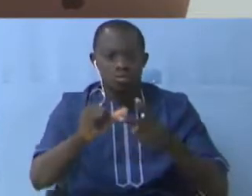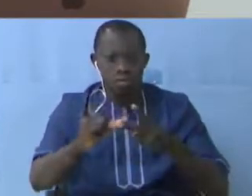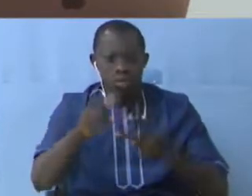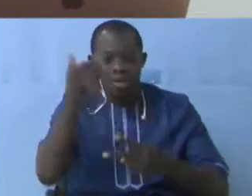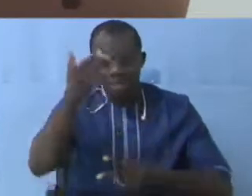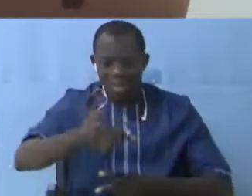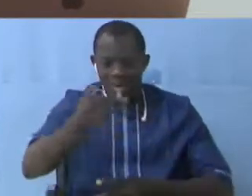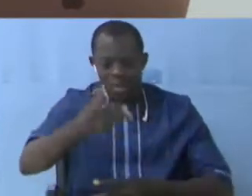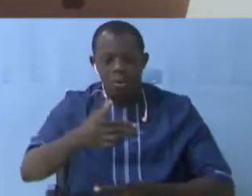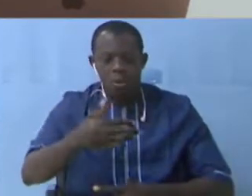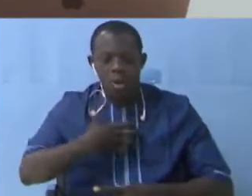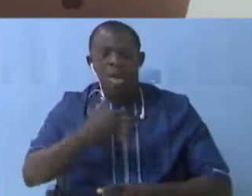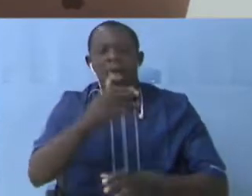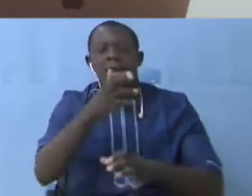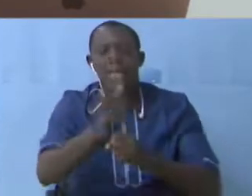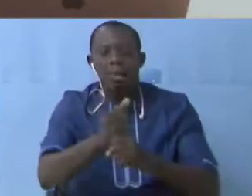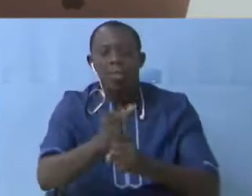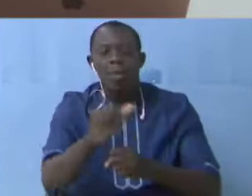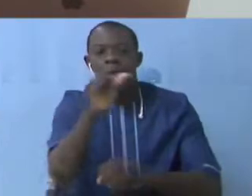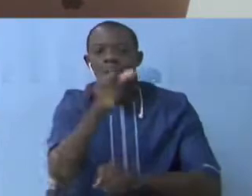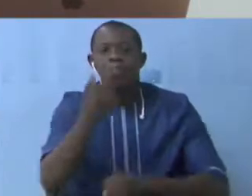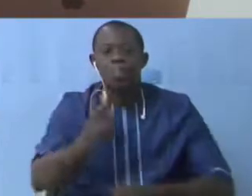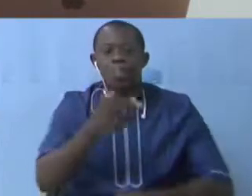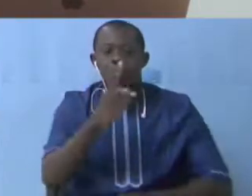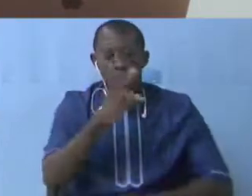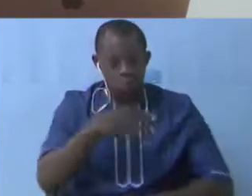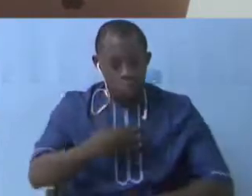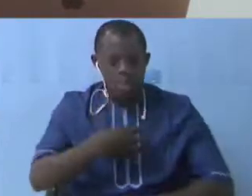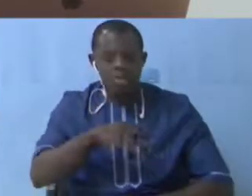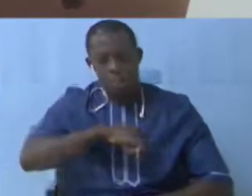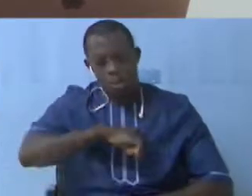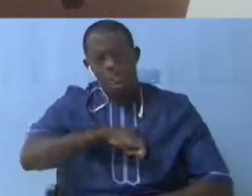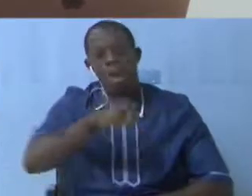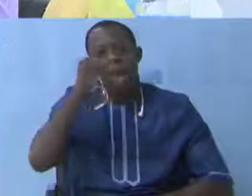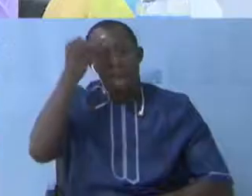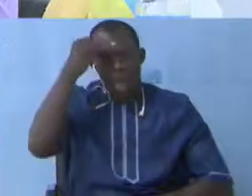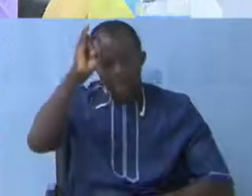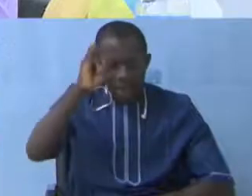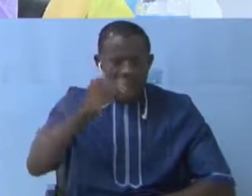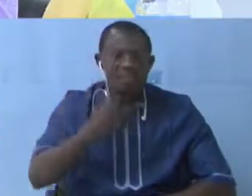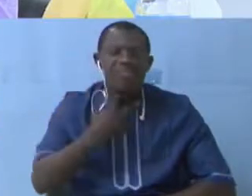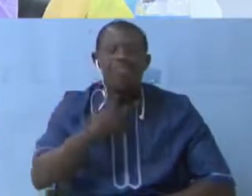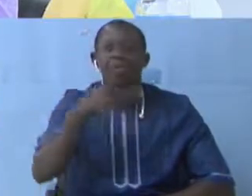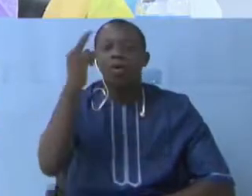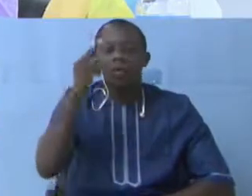nekk kàddu yi ñi nga xam ne bëgg nañ seen kàddu feeñ te mënuñ koo feeñal.